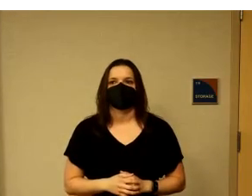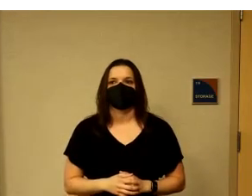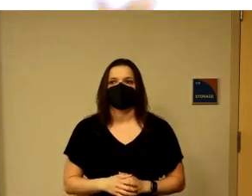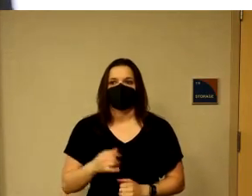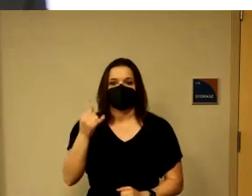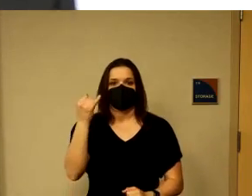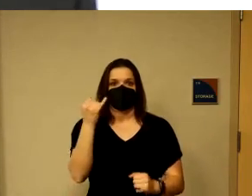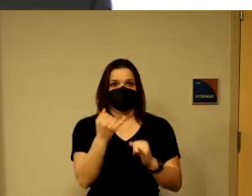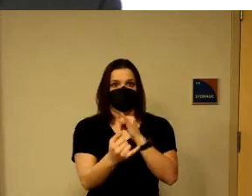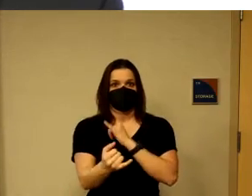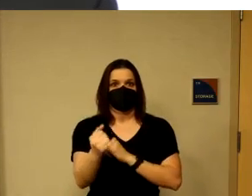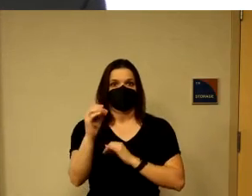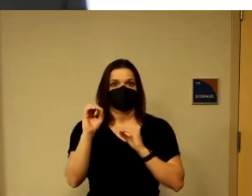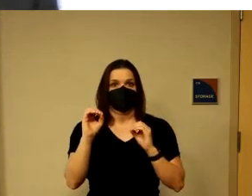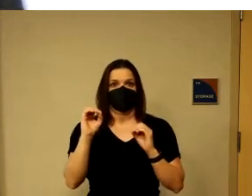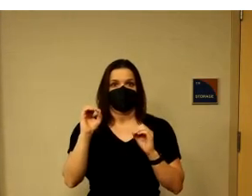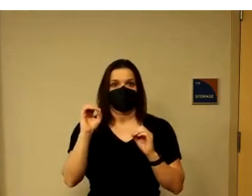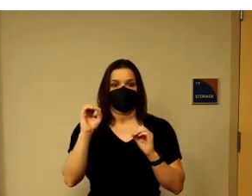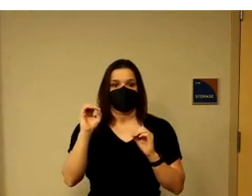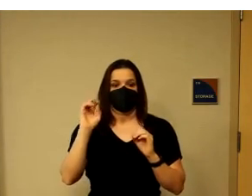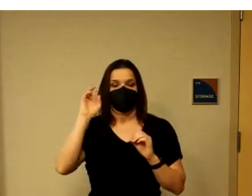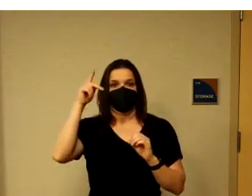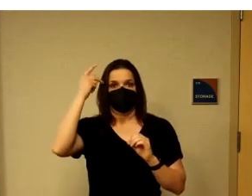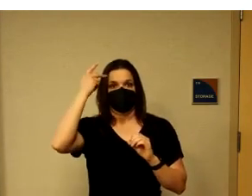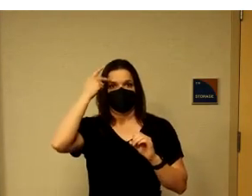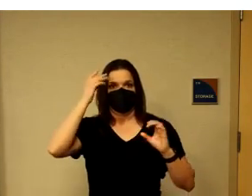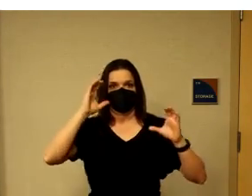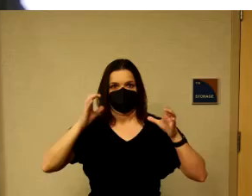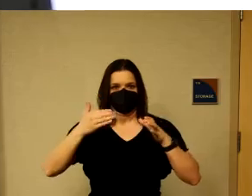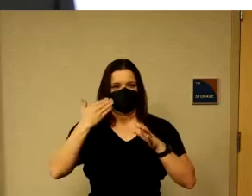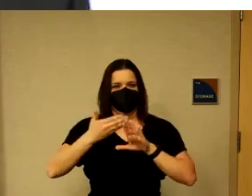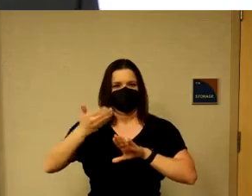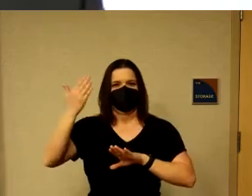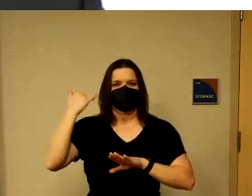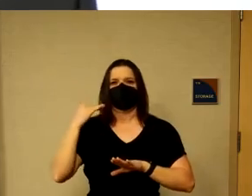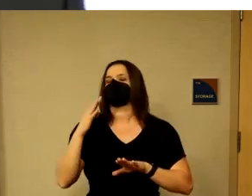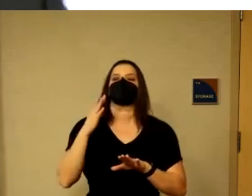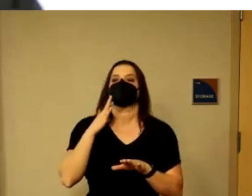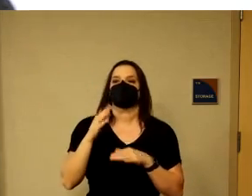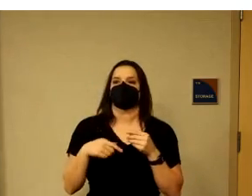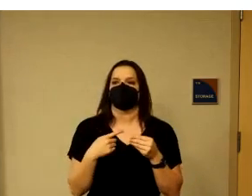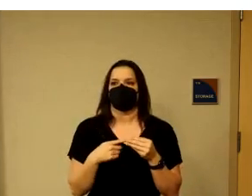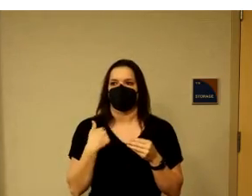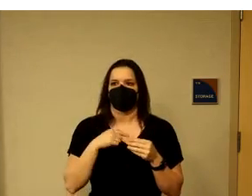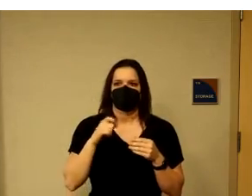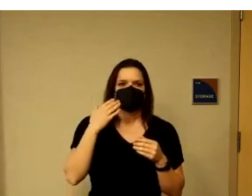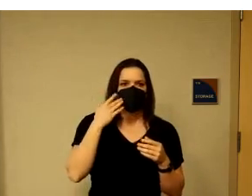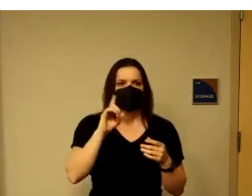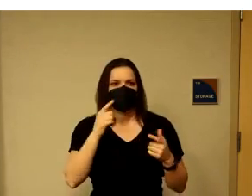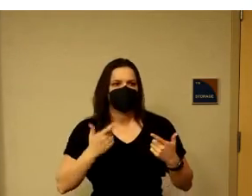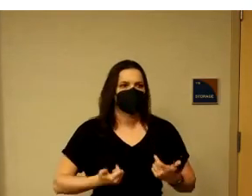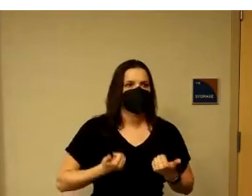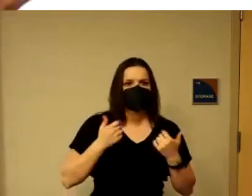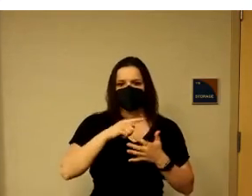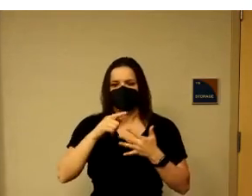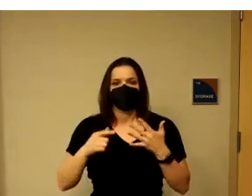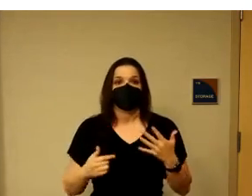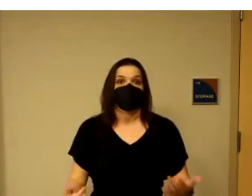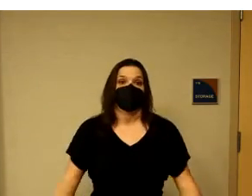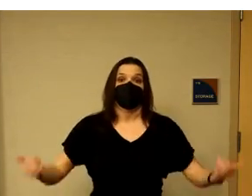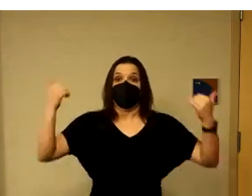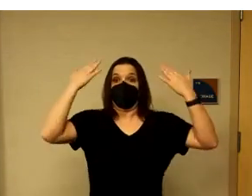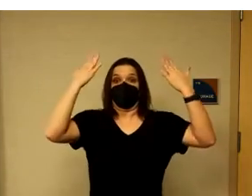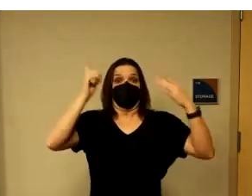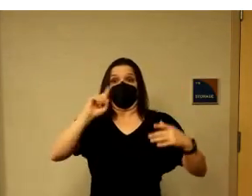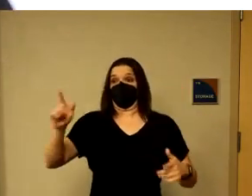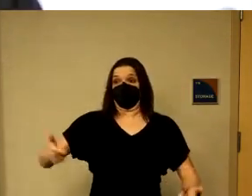And the last thing is no political party. I know earlier you guys were talking about we need to know where we live and all of that. I don't know where